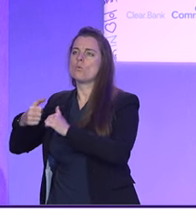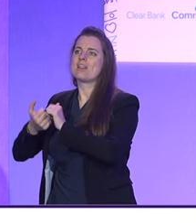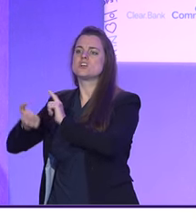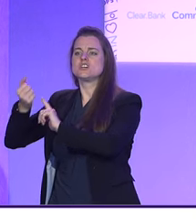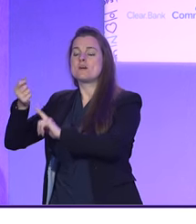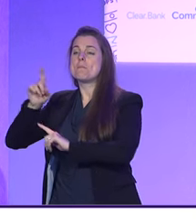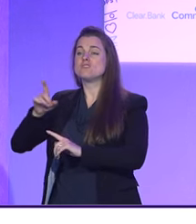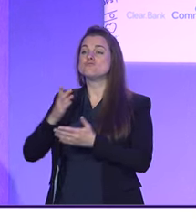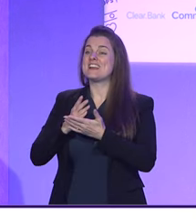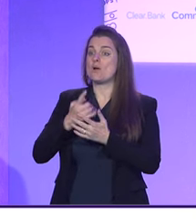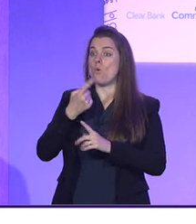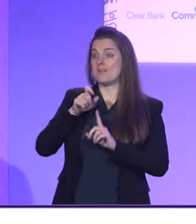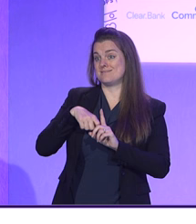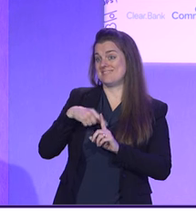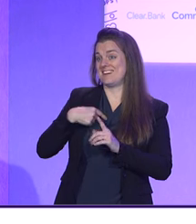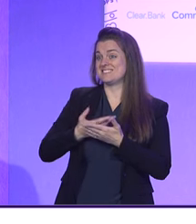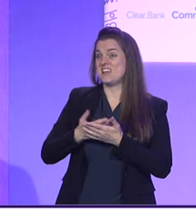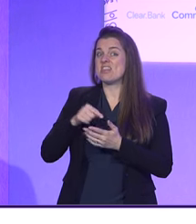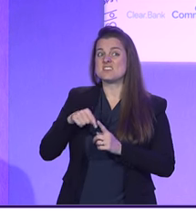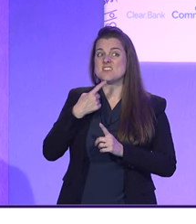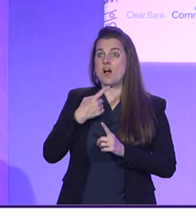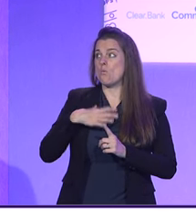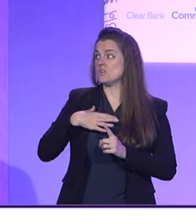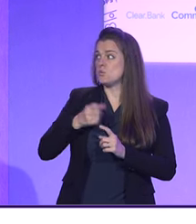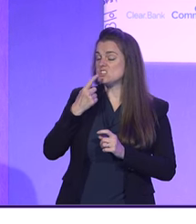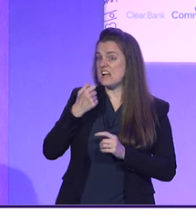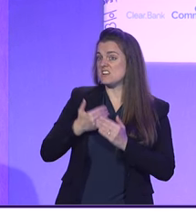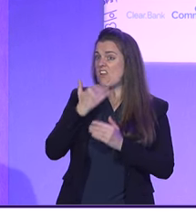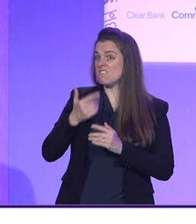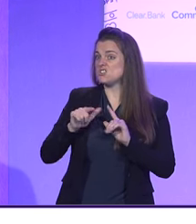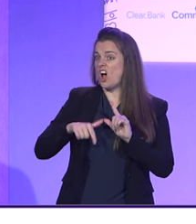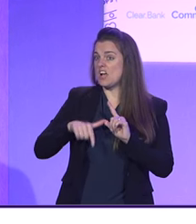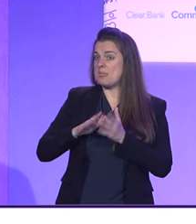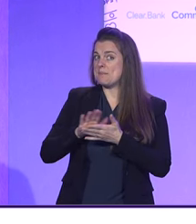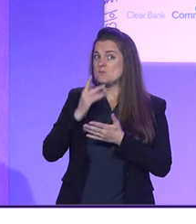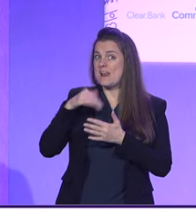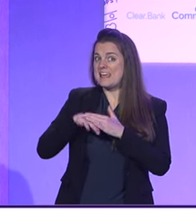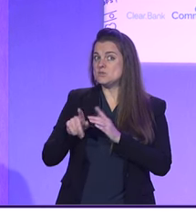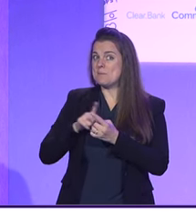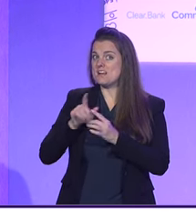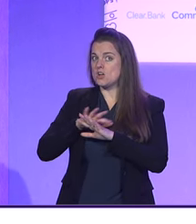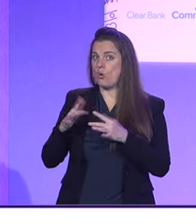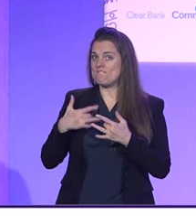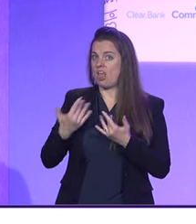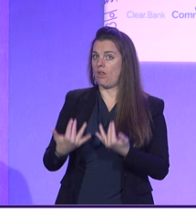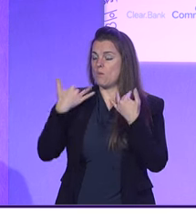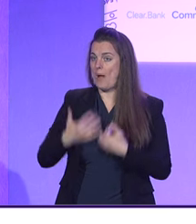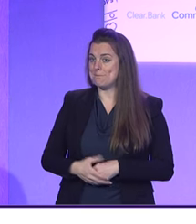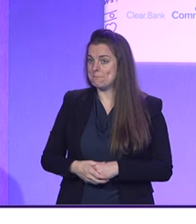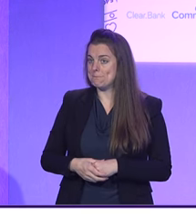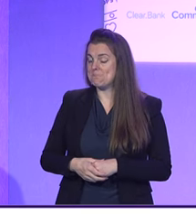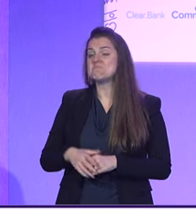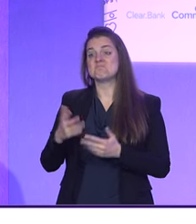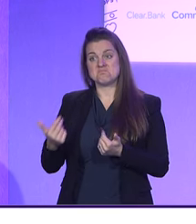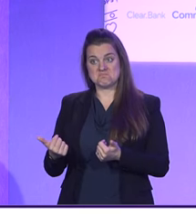wanted to understand enough jargon that they could enter those meetings and not feel swamped. And then once you've got those, you can start to align them. Now, there'll be tensions